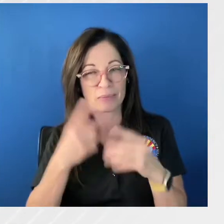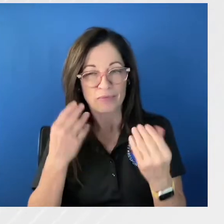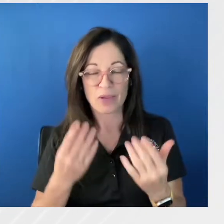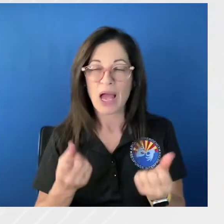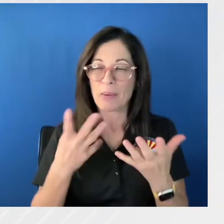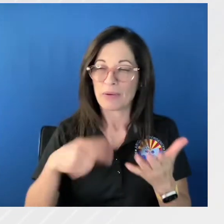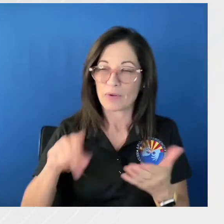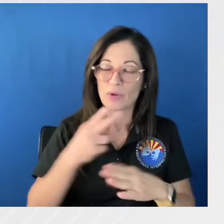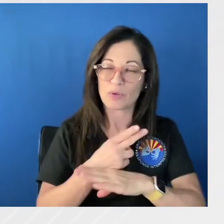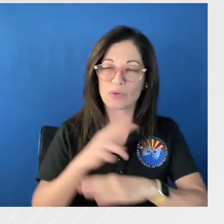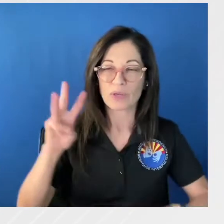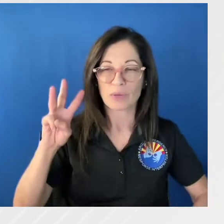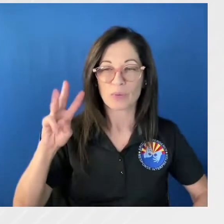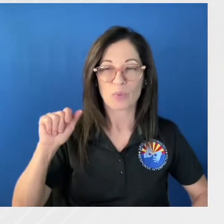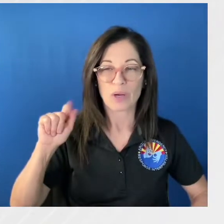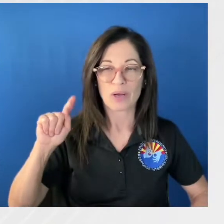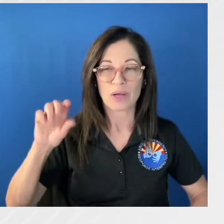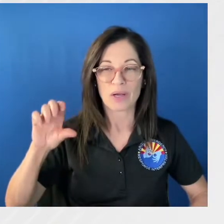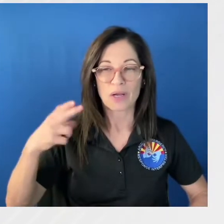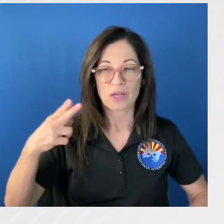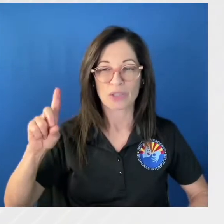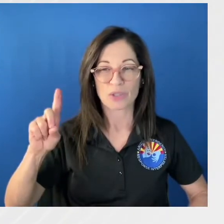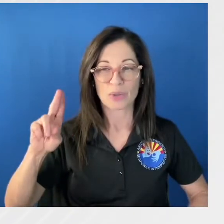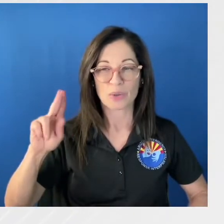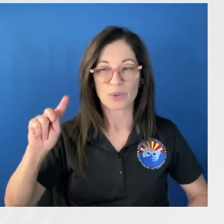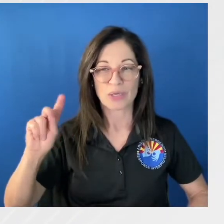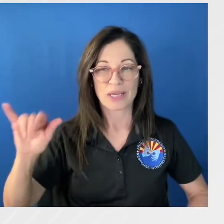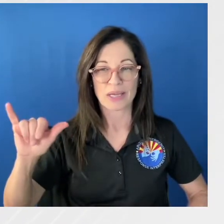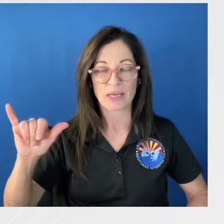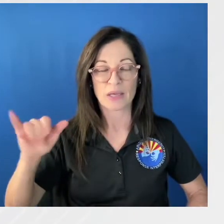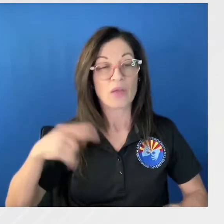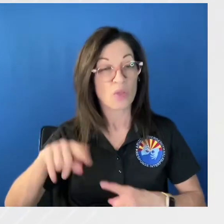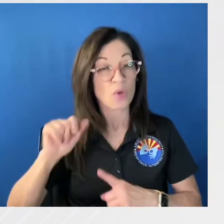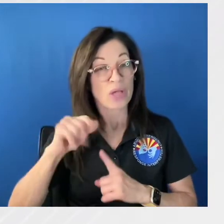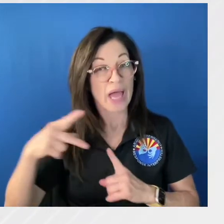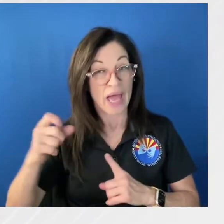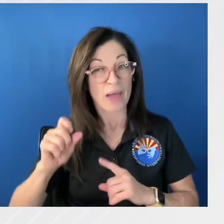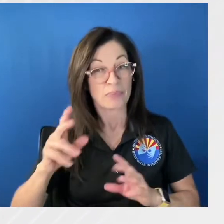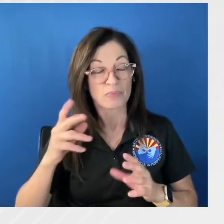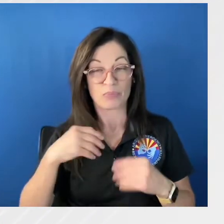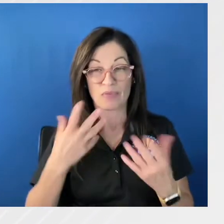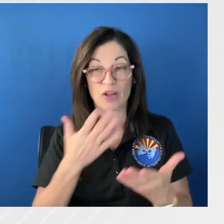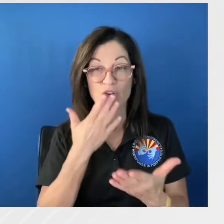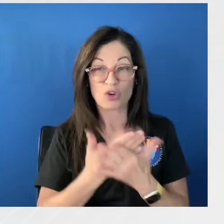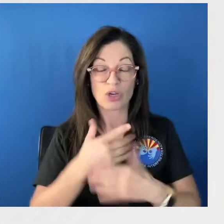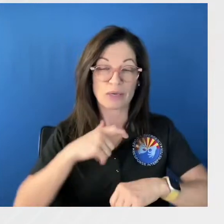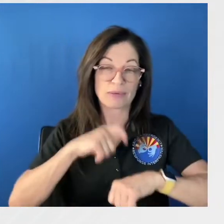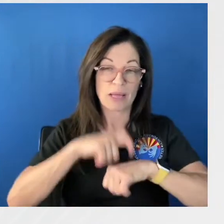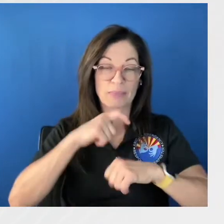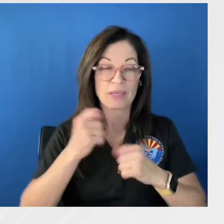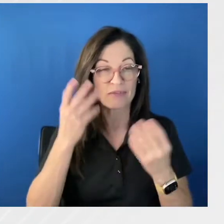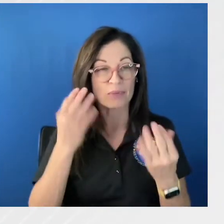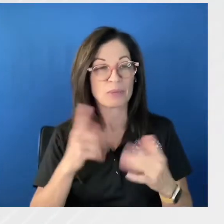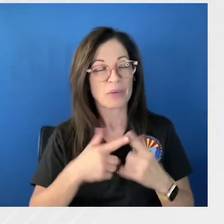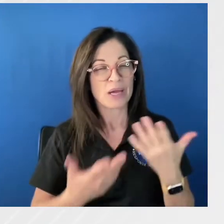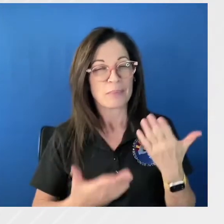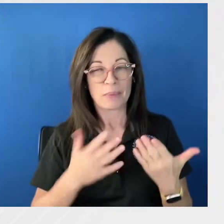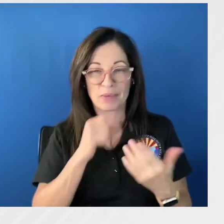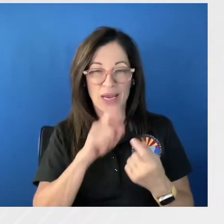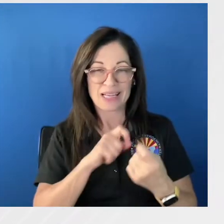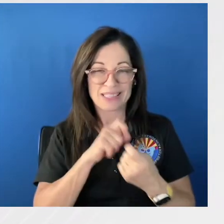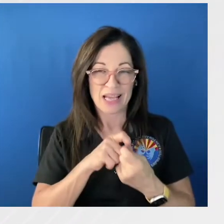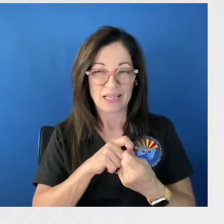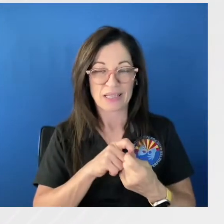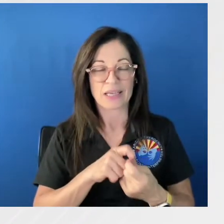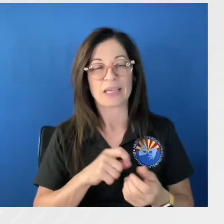Duty? Okay. Those apps give a lot of good, timely information, but they may not be exactly to what you're experiencing when you're seeing